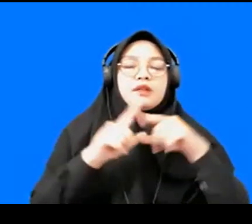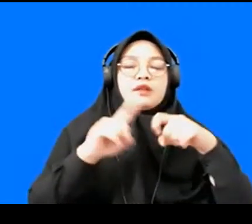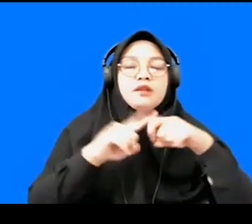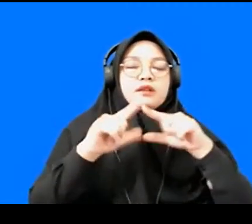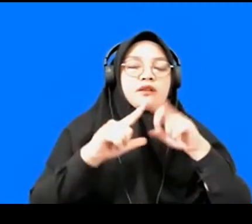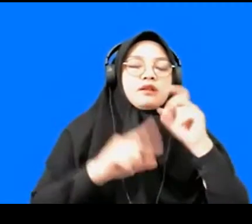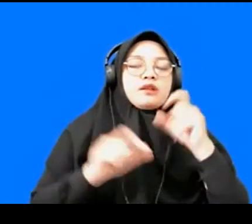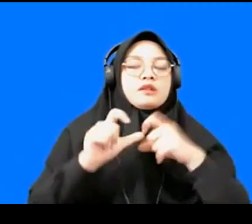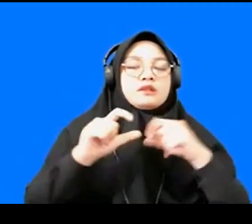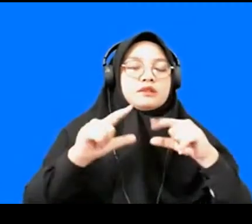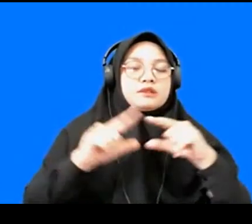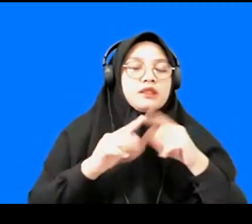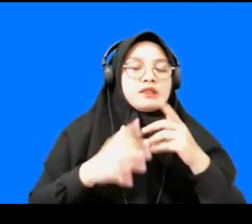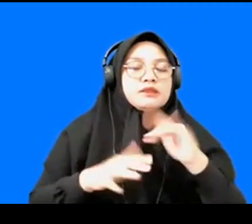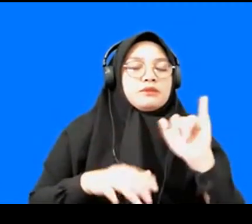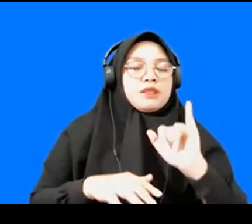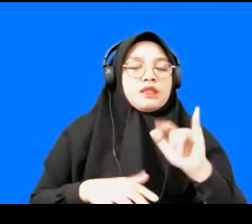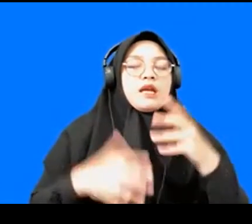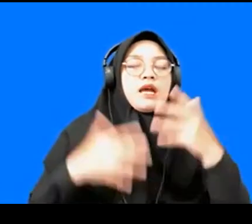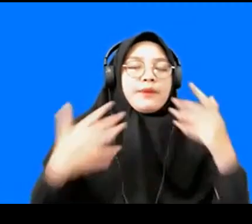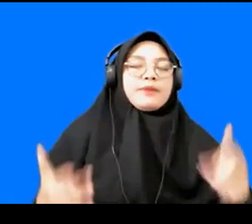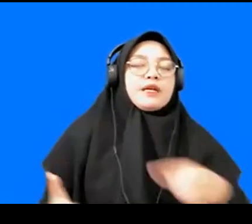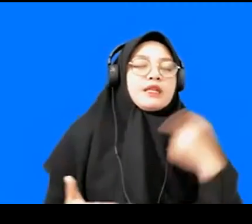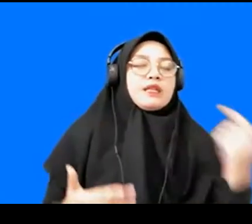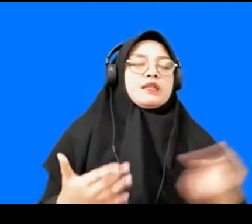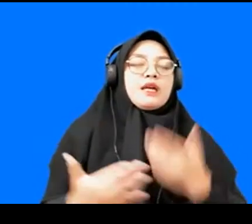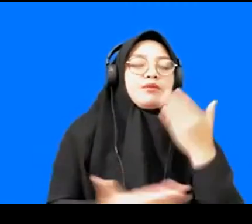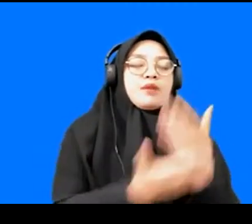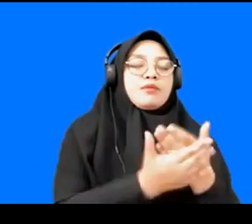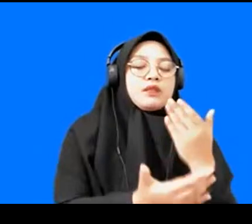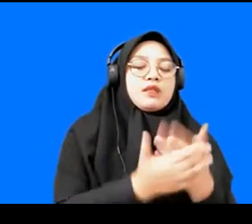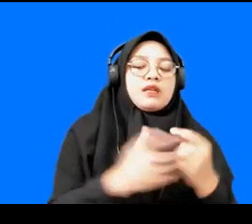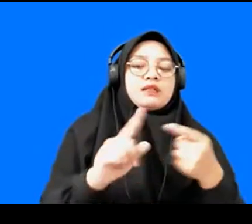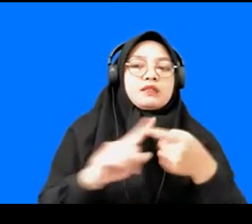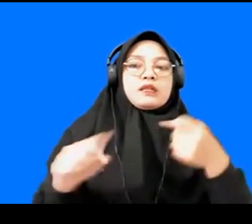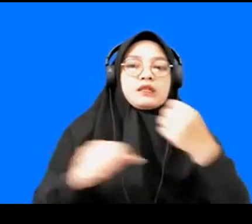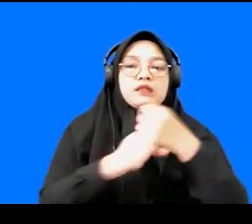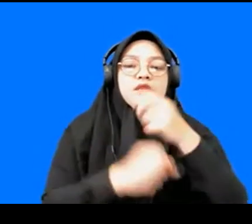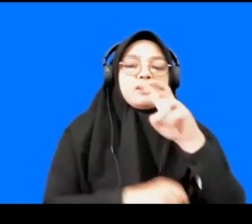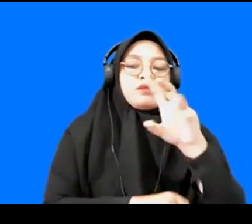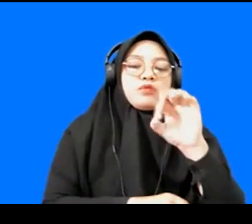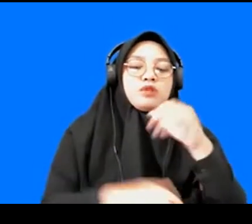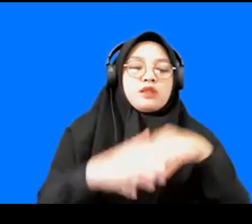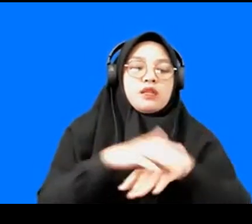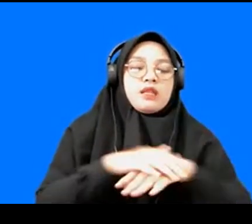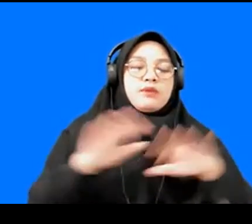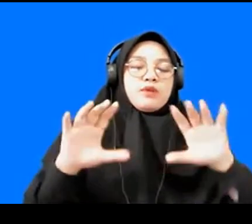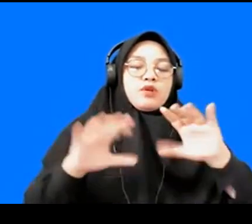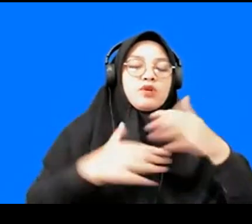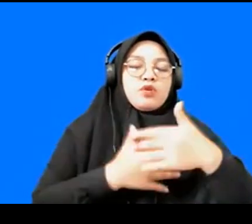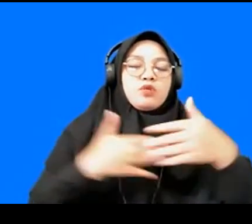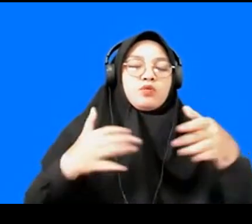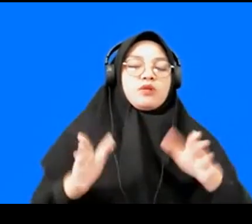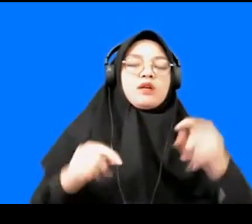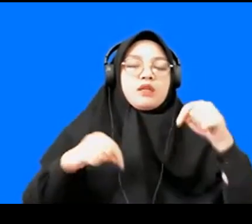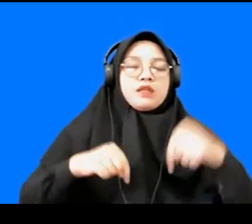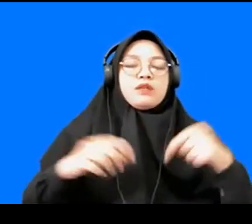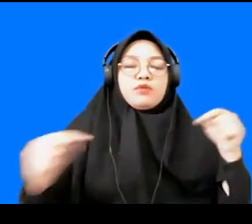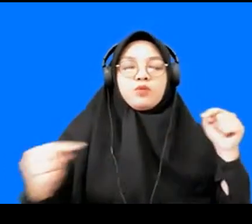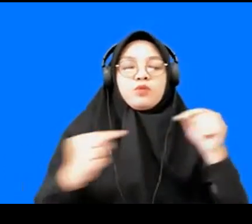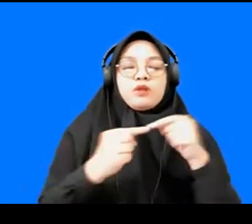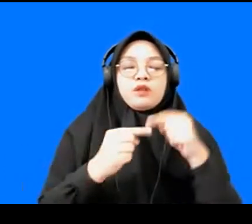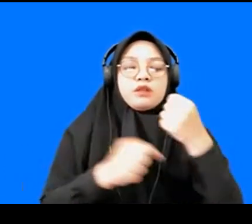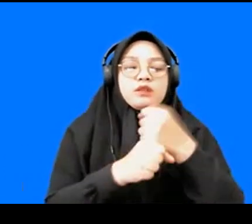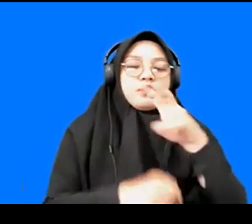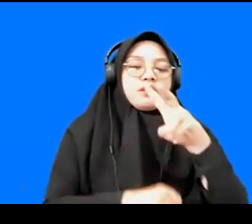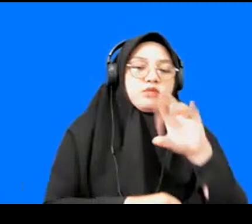C20 actors, okay, in this room with the G20? At least one or two or three. Why we